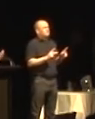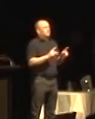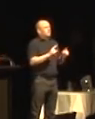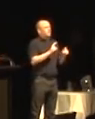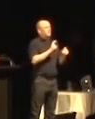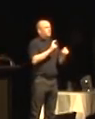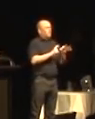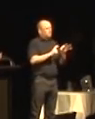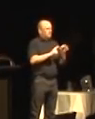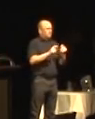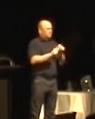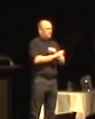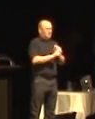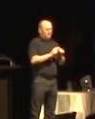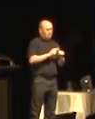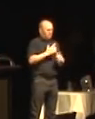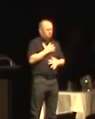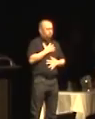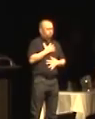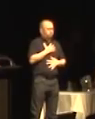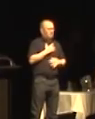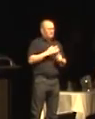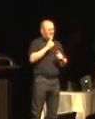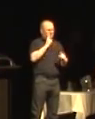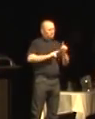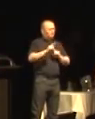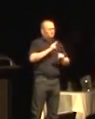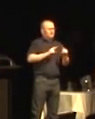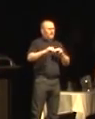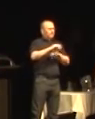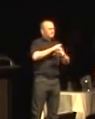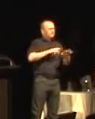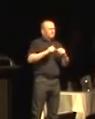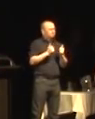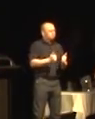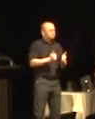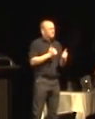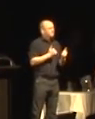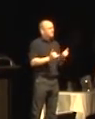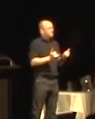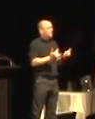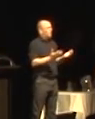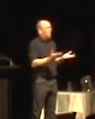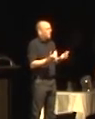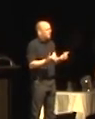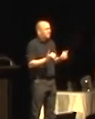by the atmosphere here. There's something really, really special about this conference. It's super welcoming and super